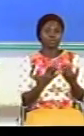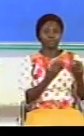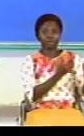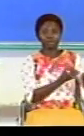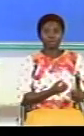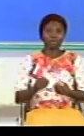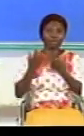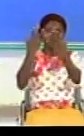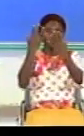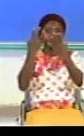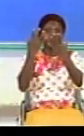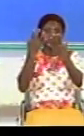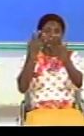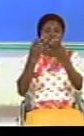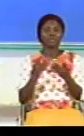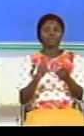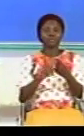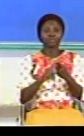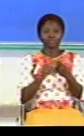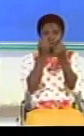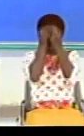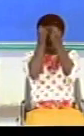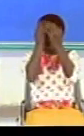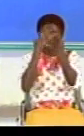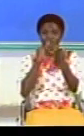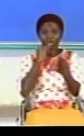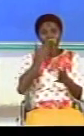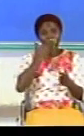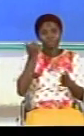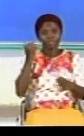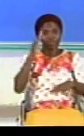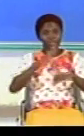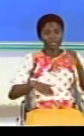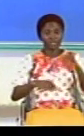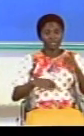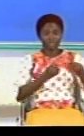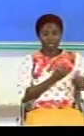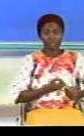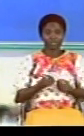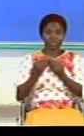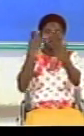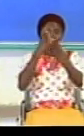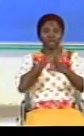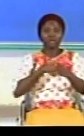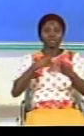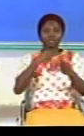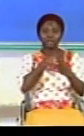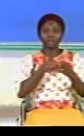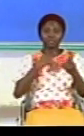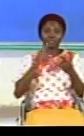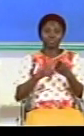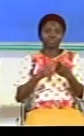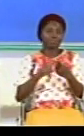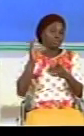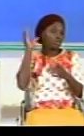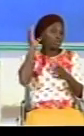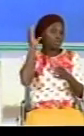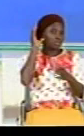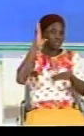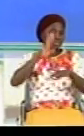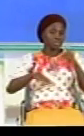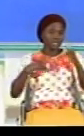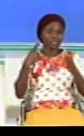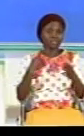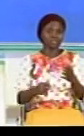better than sacrifice, and to hearken than the fat of rams. For rebellion is at the